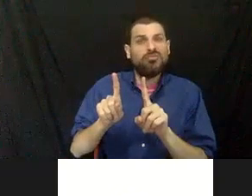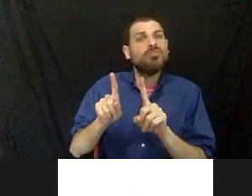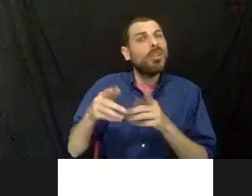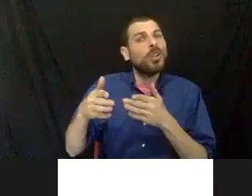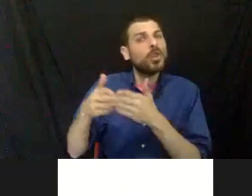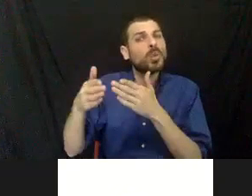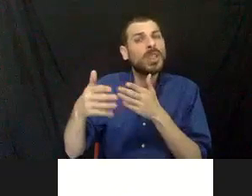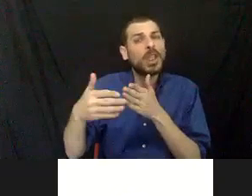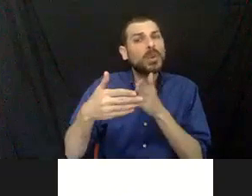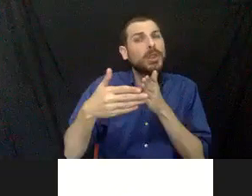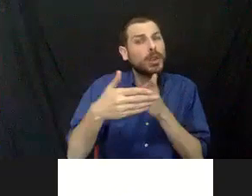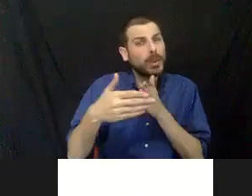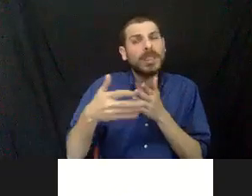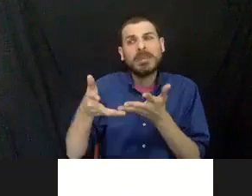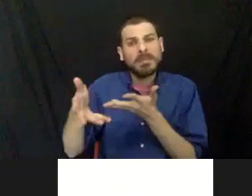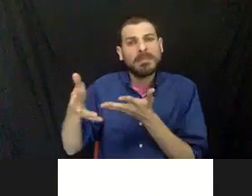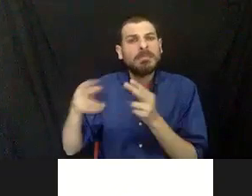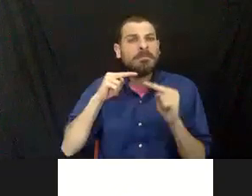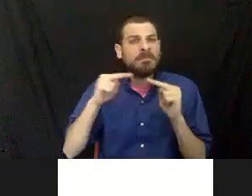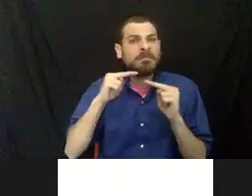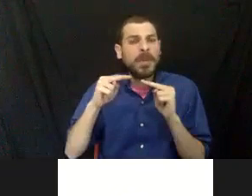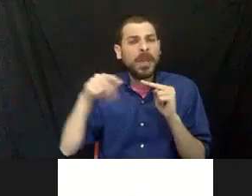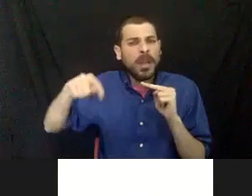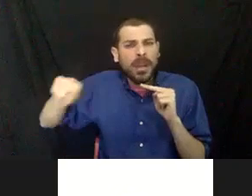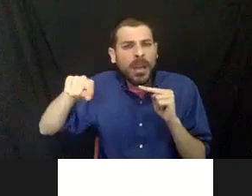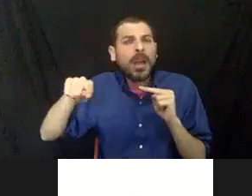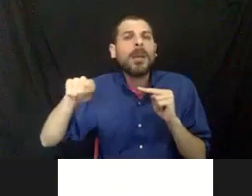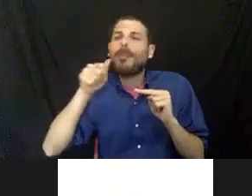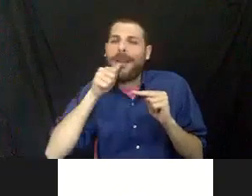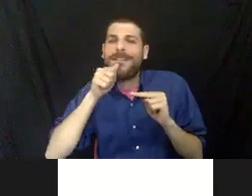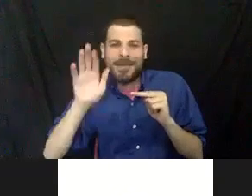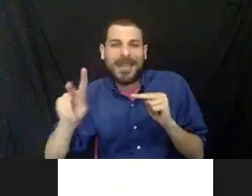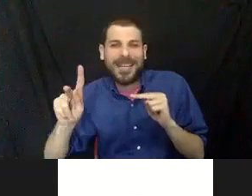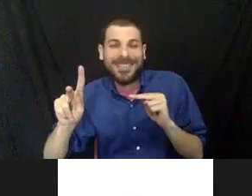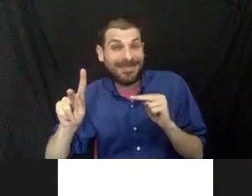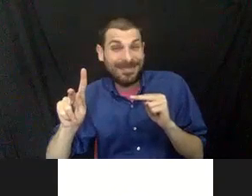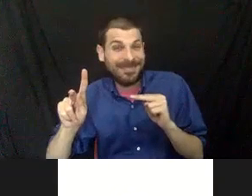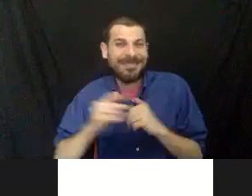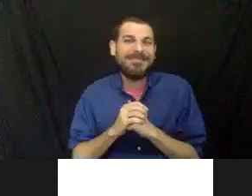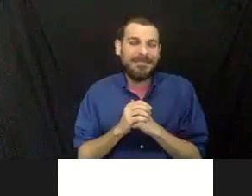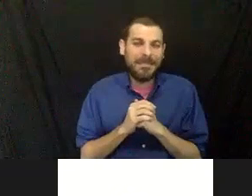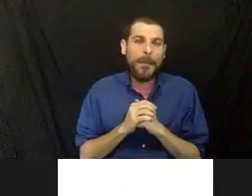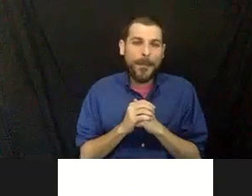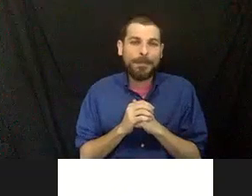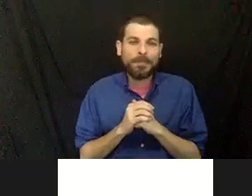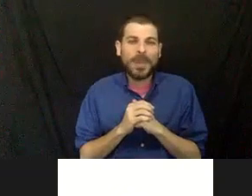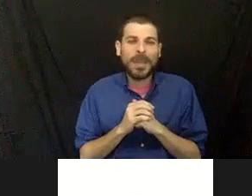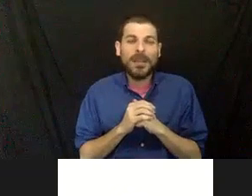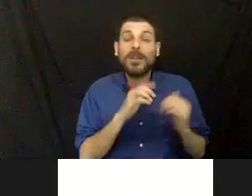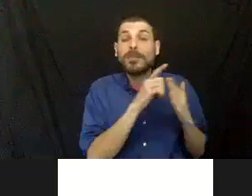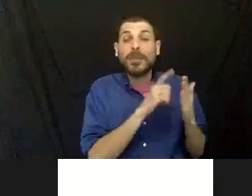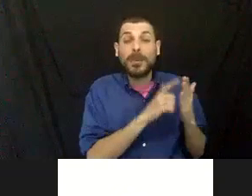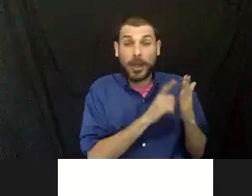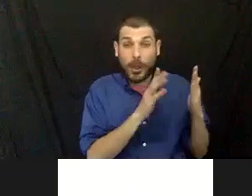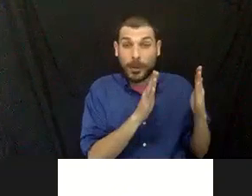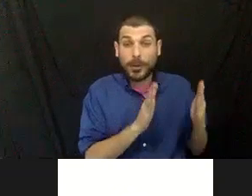out private loans from private banks. And, you know, an attorney might be able